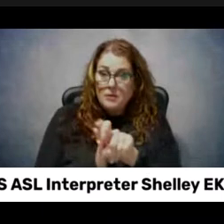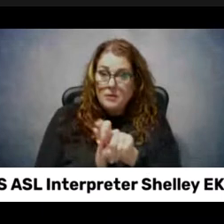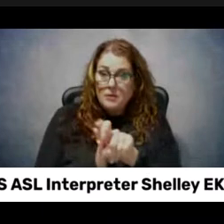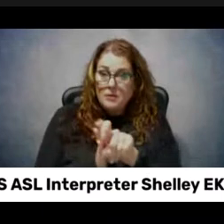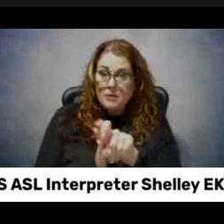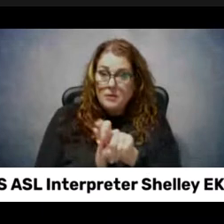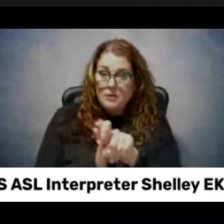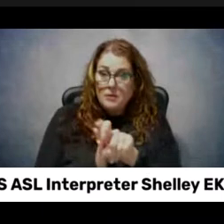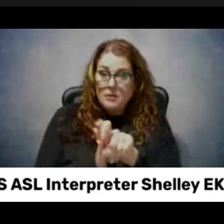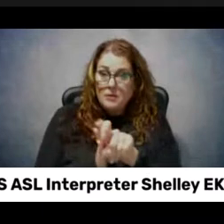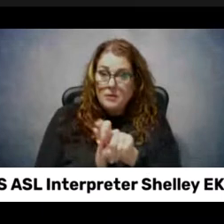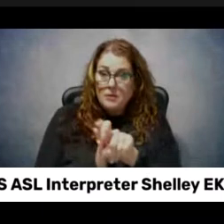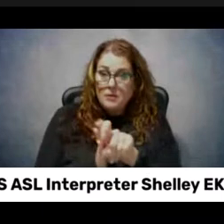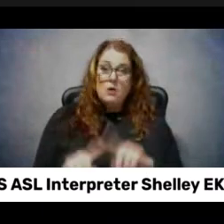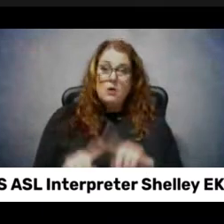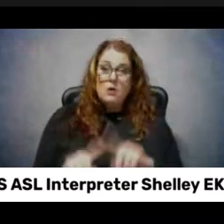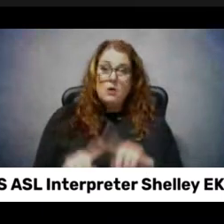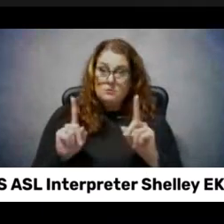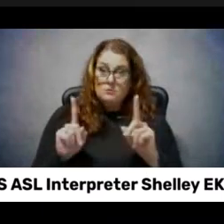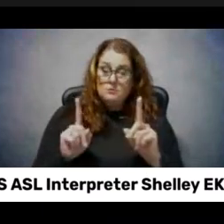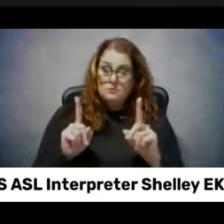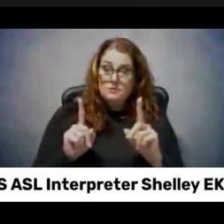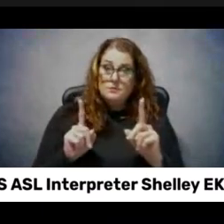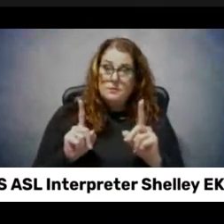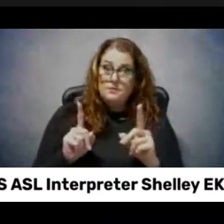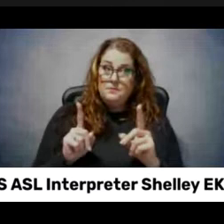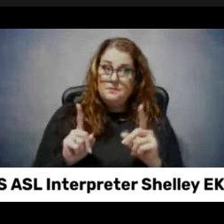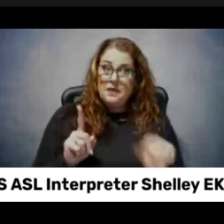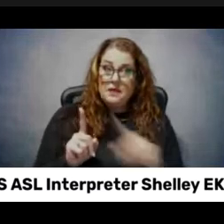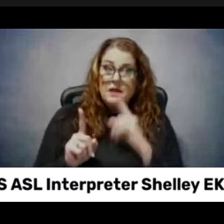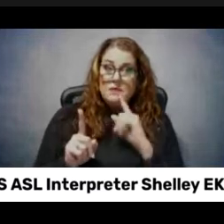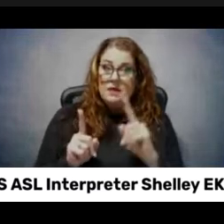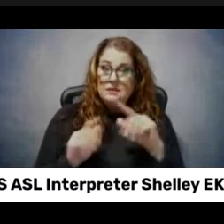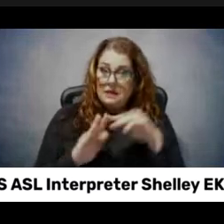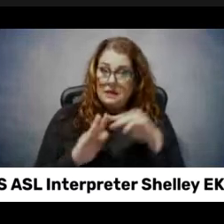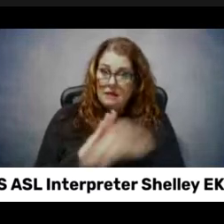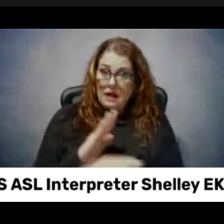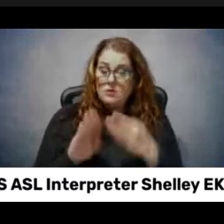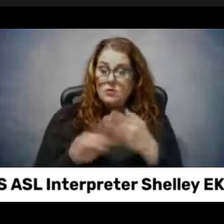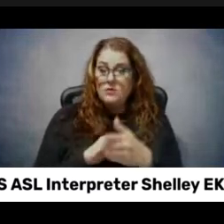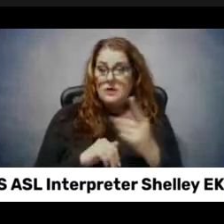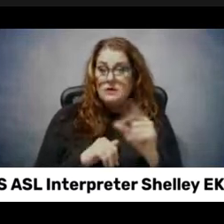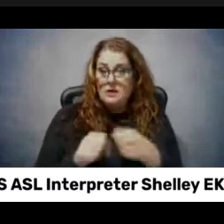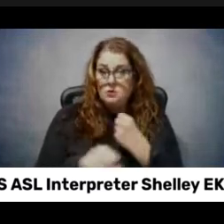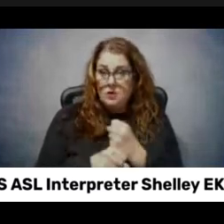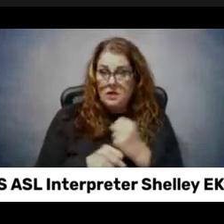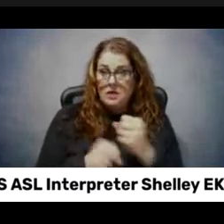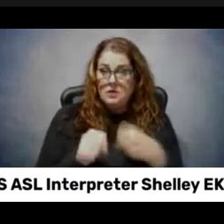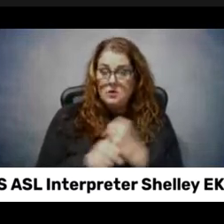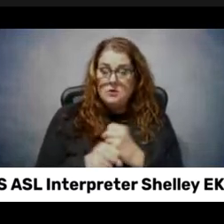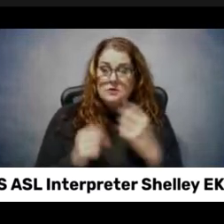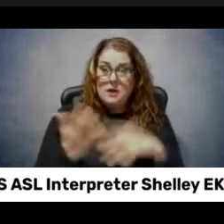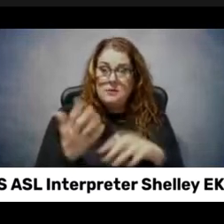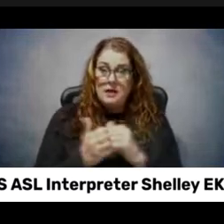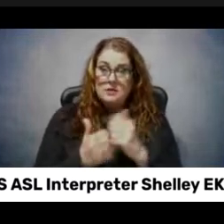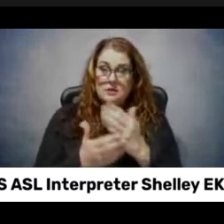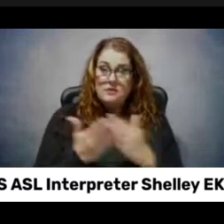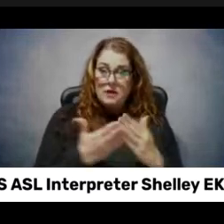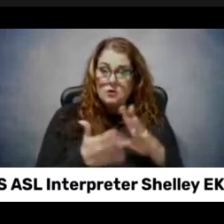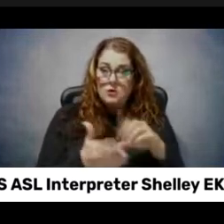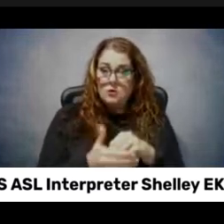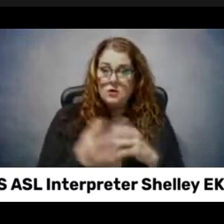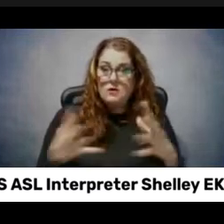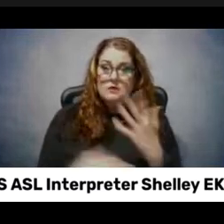source. However, monarch butterflies have been in steep decline over the past 20 years due to a combination of factors, including loss of